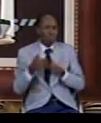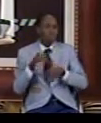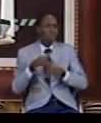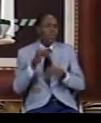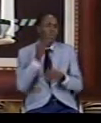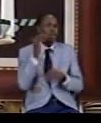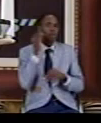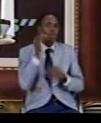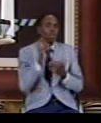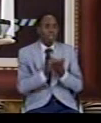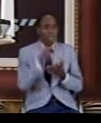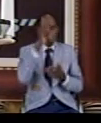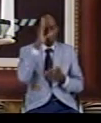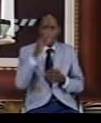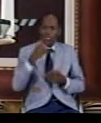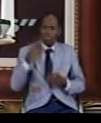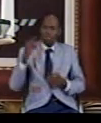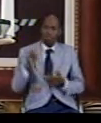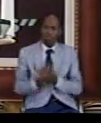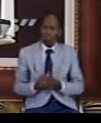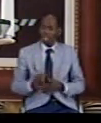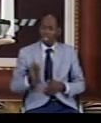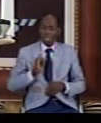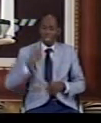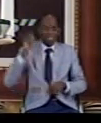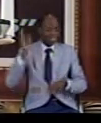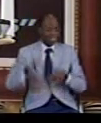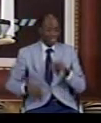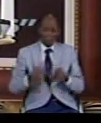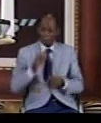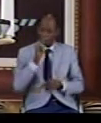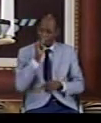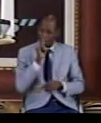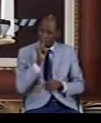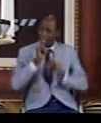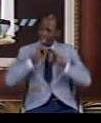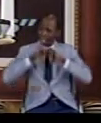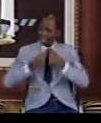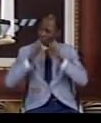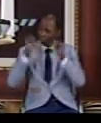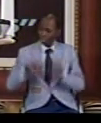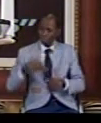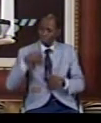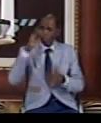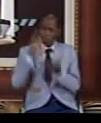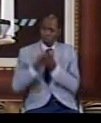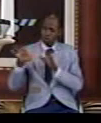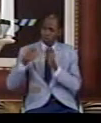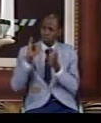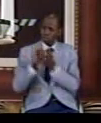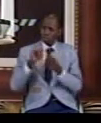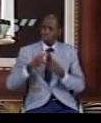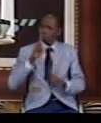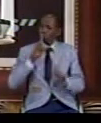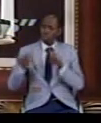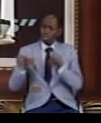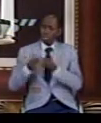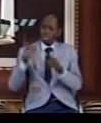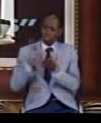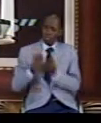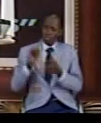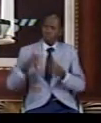the man is saying, I cannot bear that. How can my wife do that to me and my wife say that to me? They